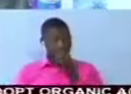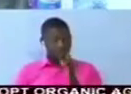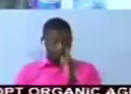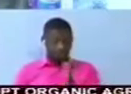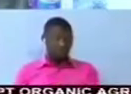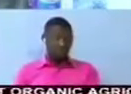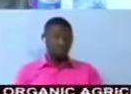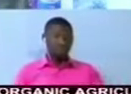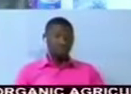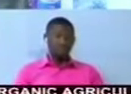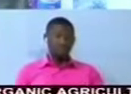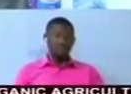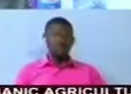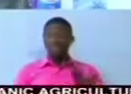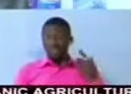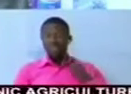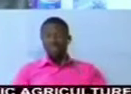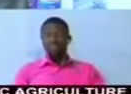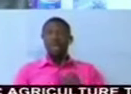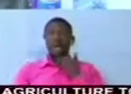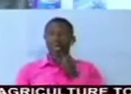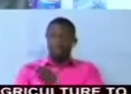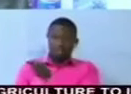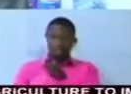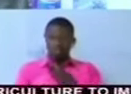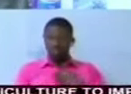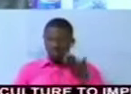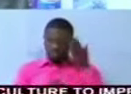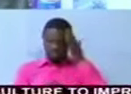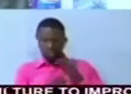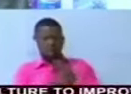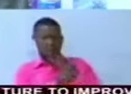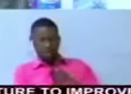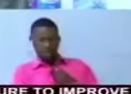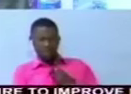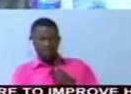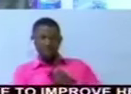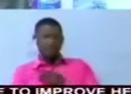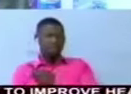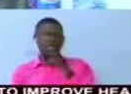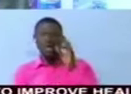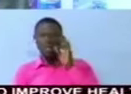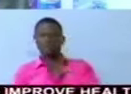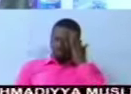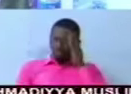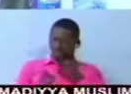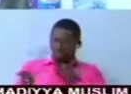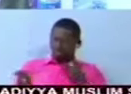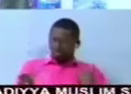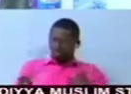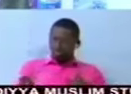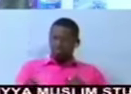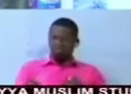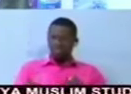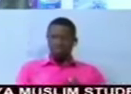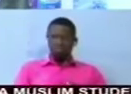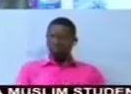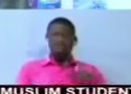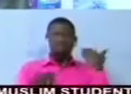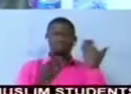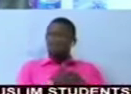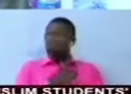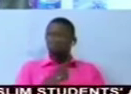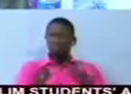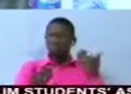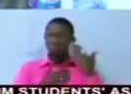the time he asked them whether they knew this man. Ñu ne did it. They asked me whether I knew mane this man. Musuma leen ak xam. I said that I